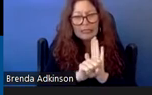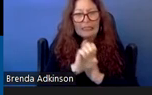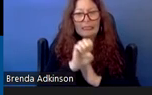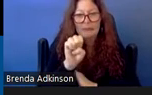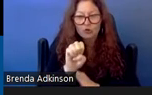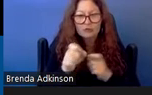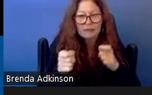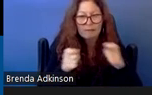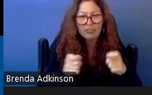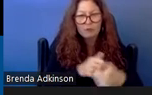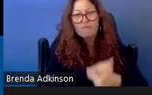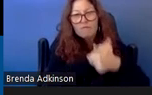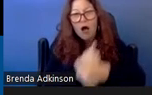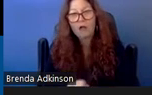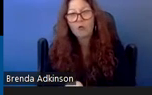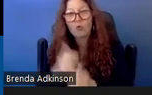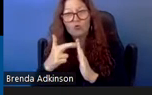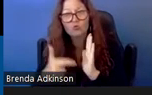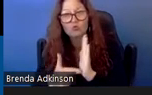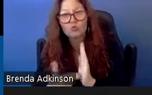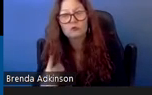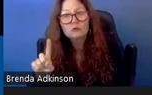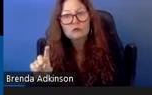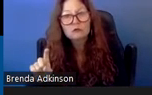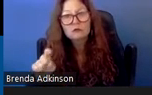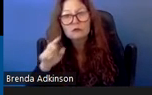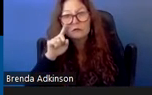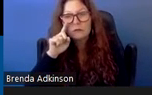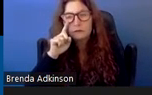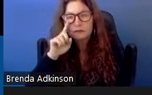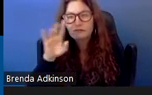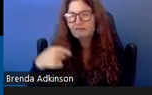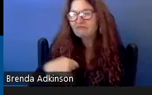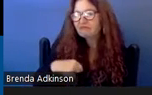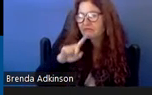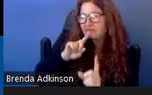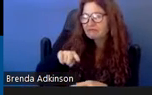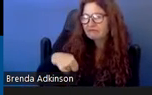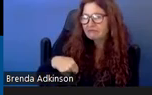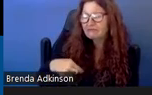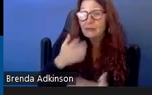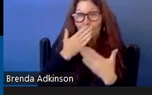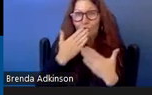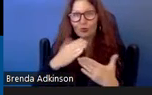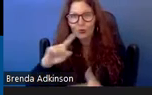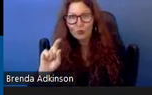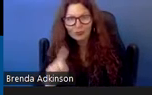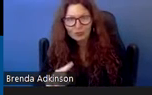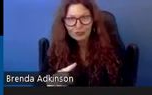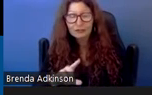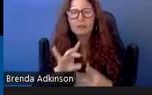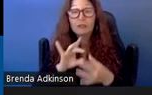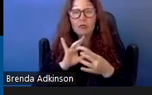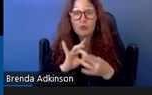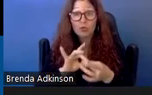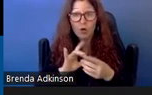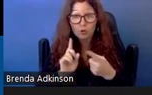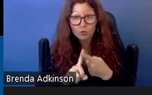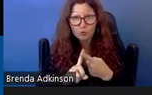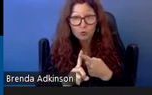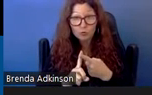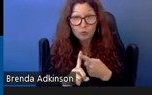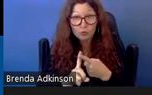follow these guidelines? I'll take this one. So again, a really good question in regards to